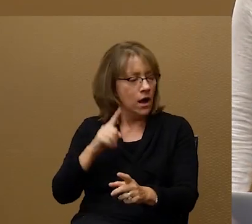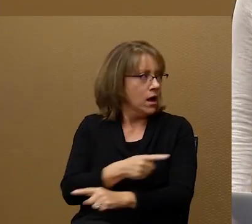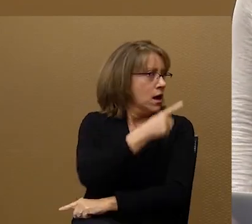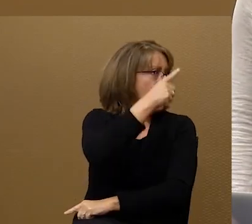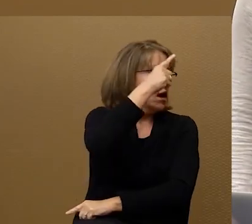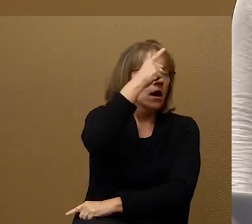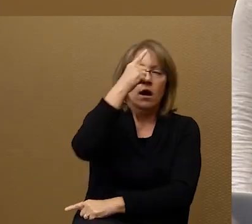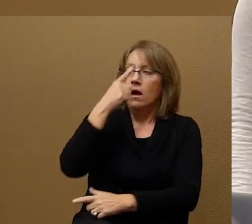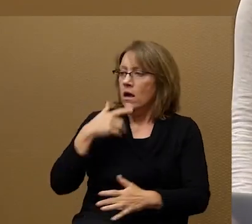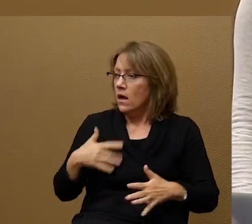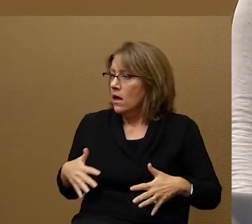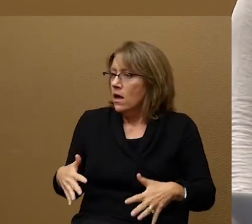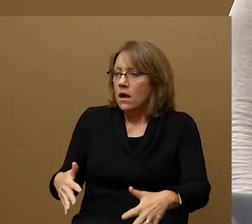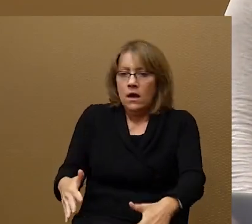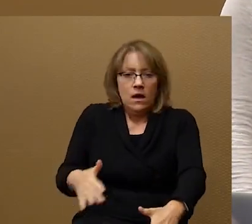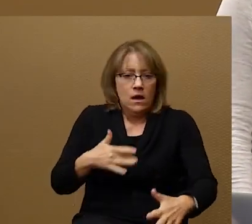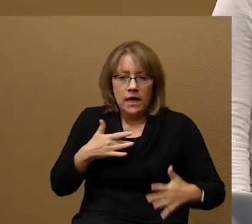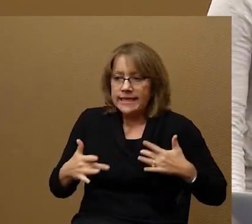were anxious.